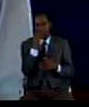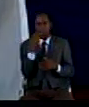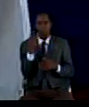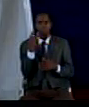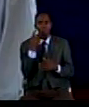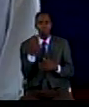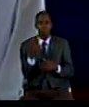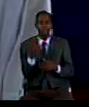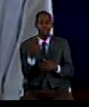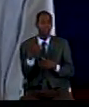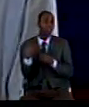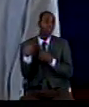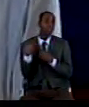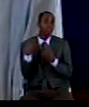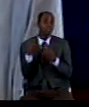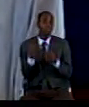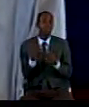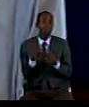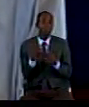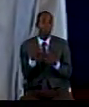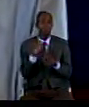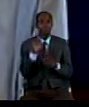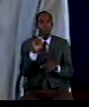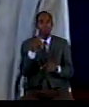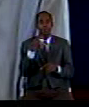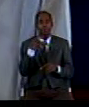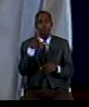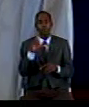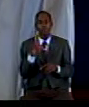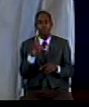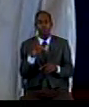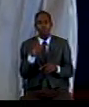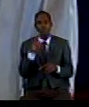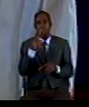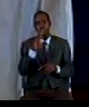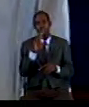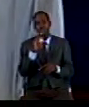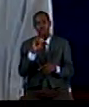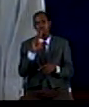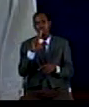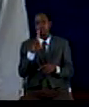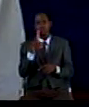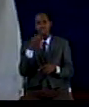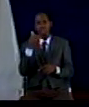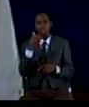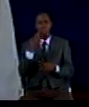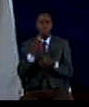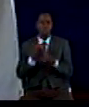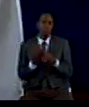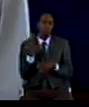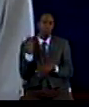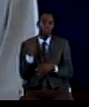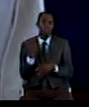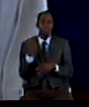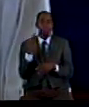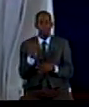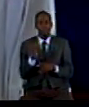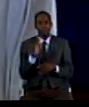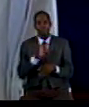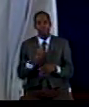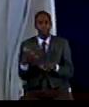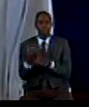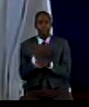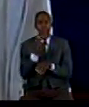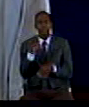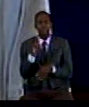since 12 April 2021, 10 months back, and the children have taken him to the eye hospital in Zing and